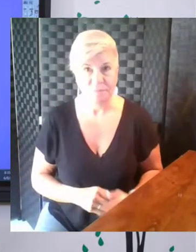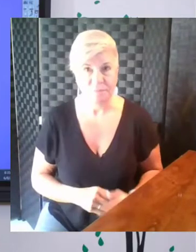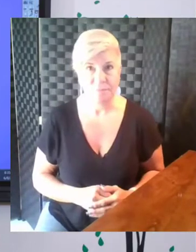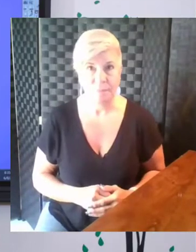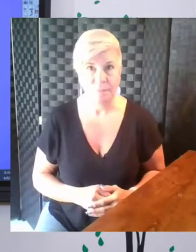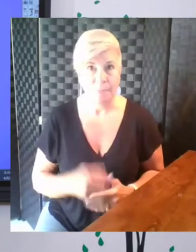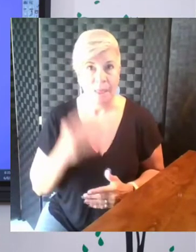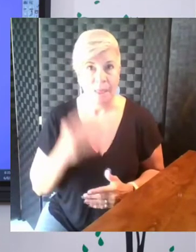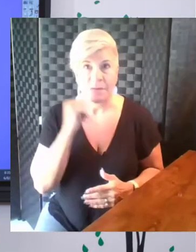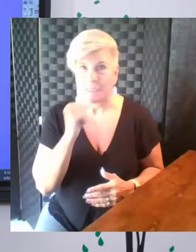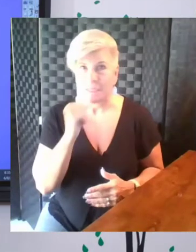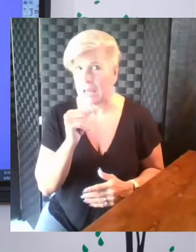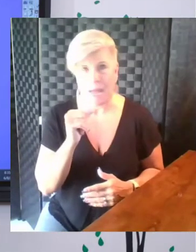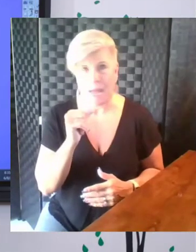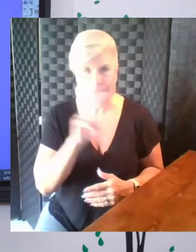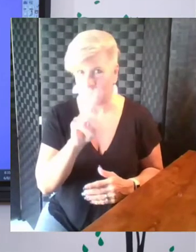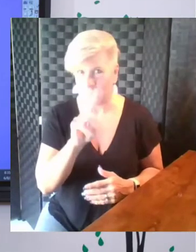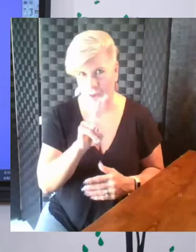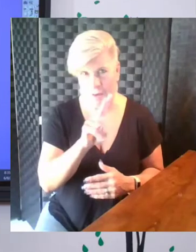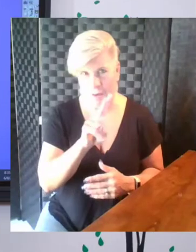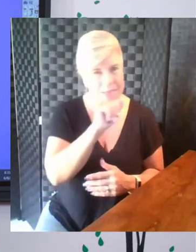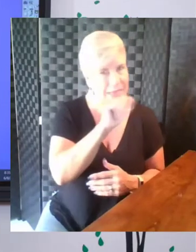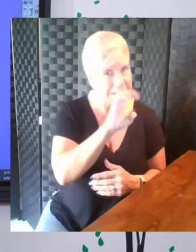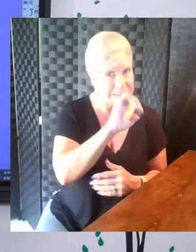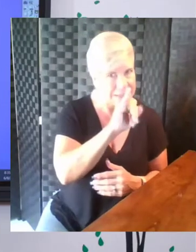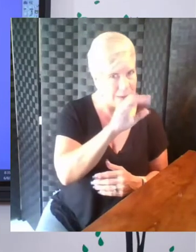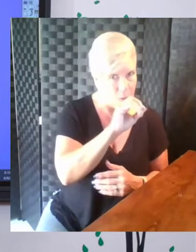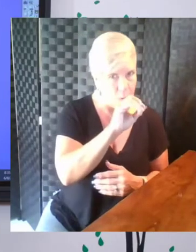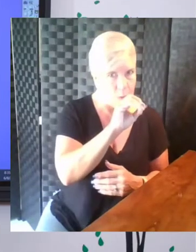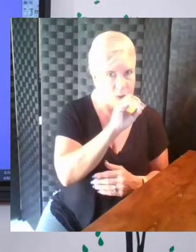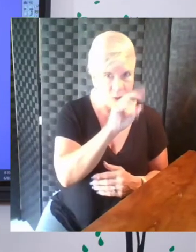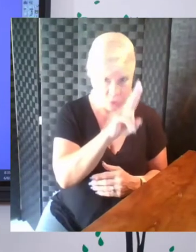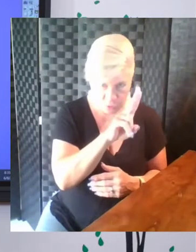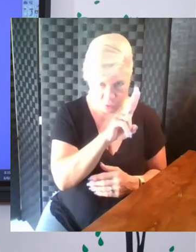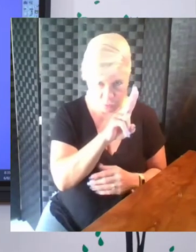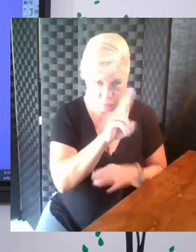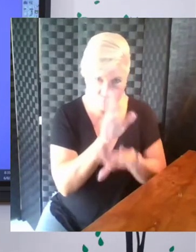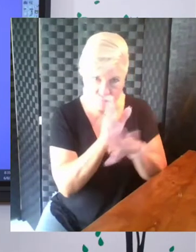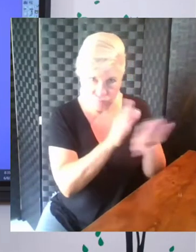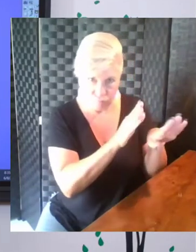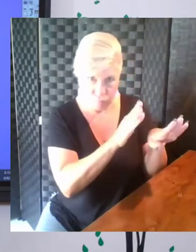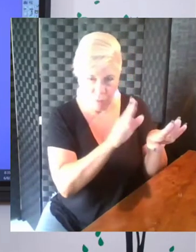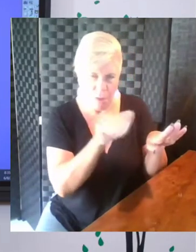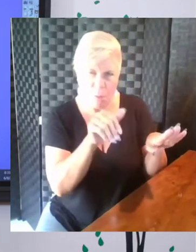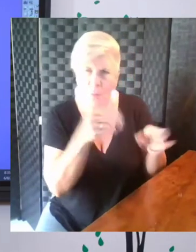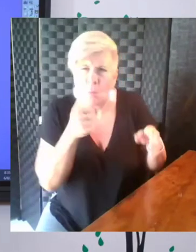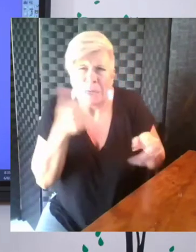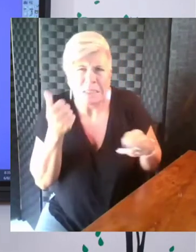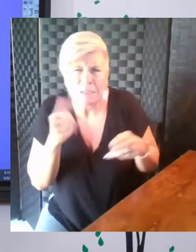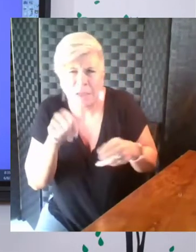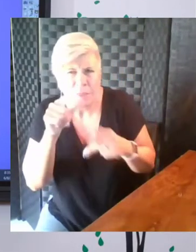So if it's not a vowel like A, E, I, O, or U, what's it called?